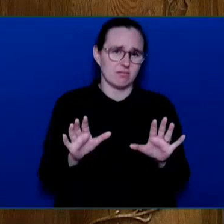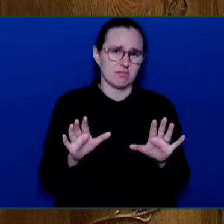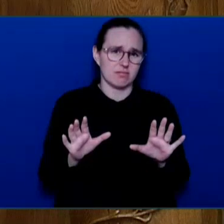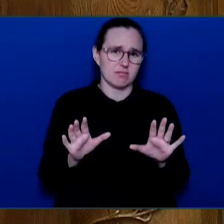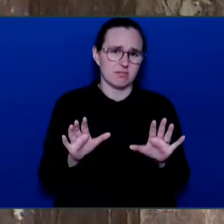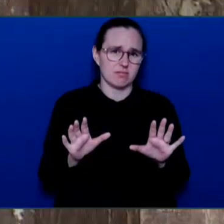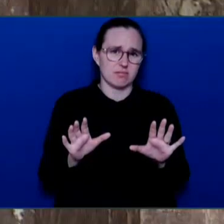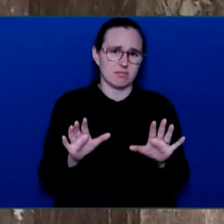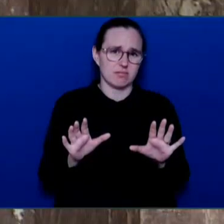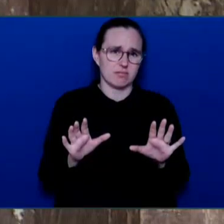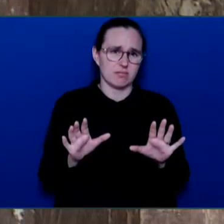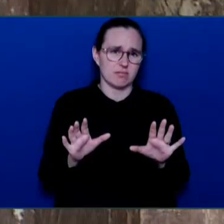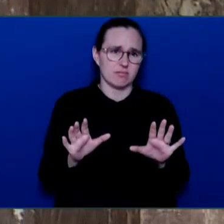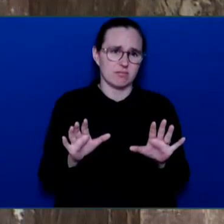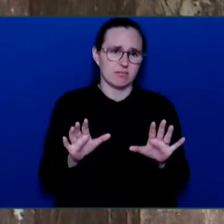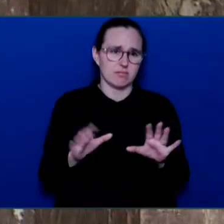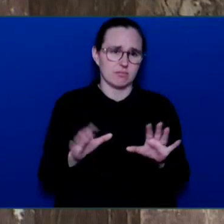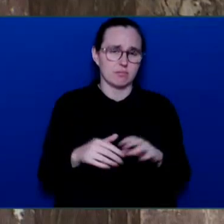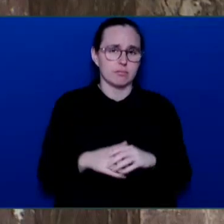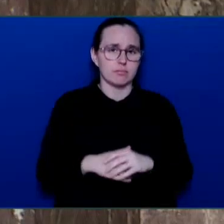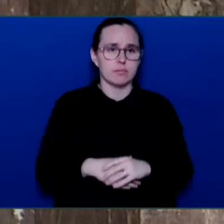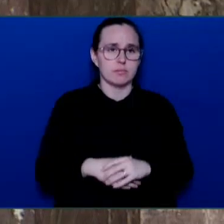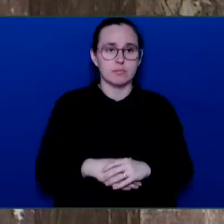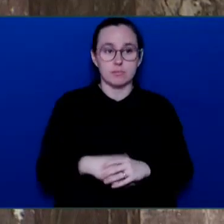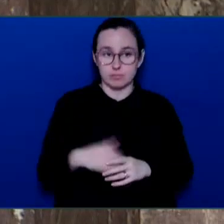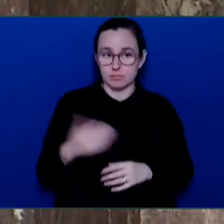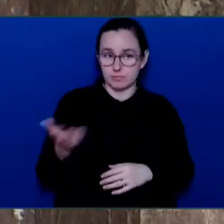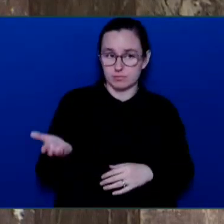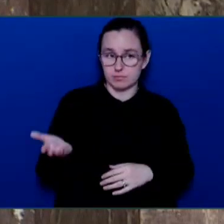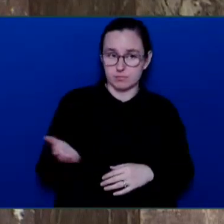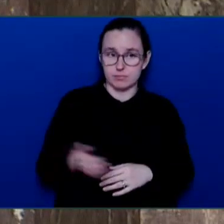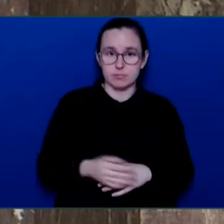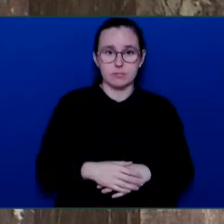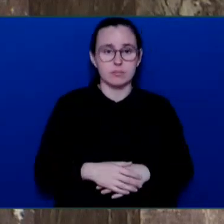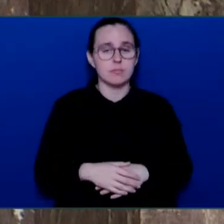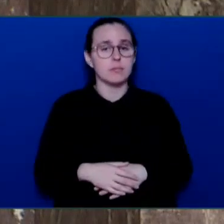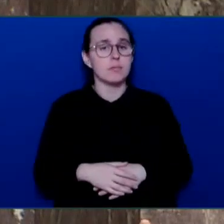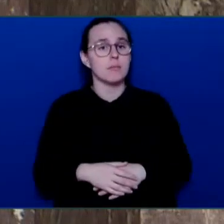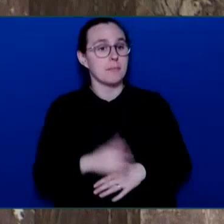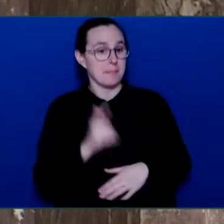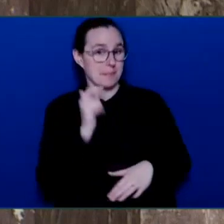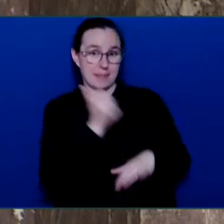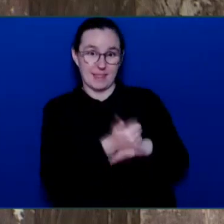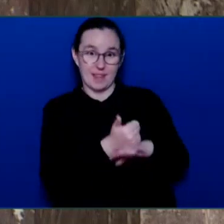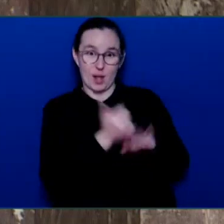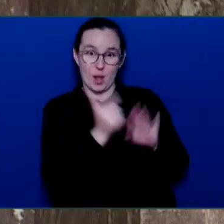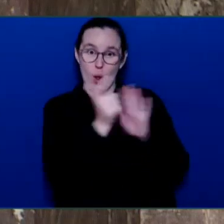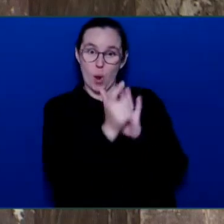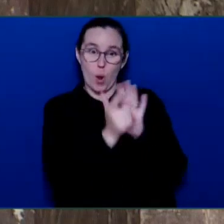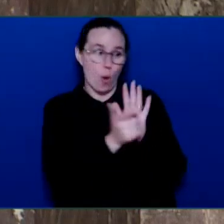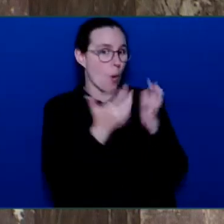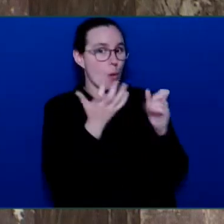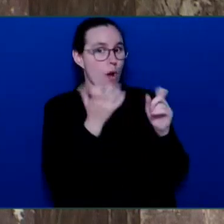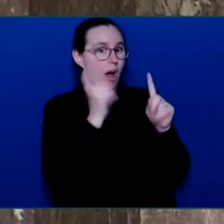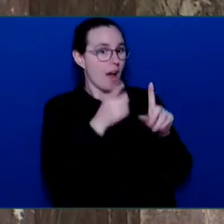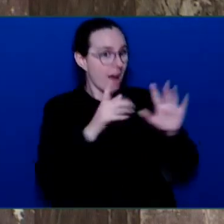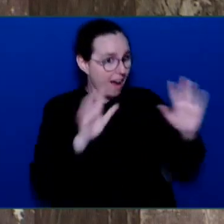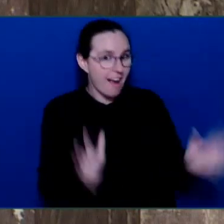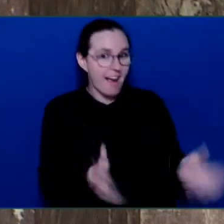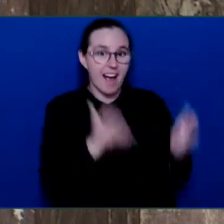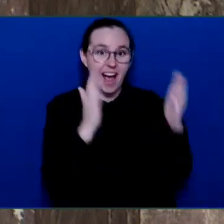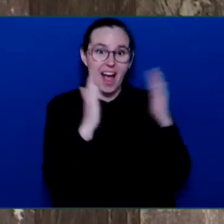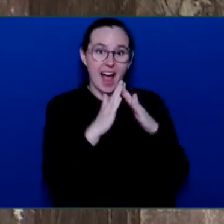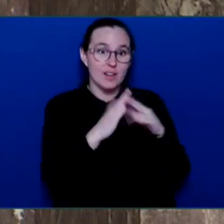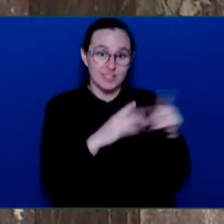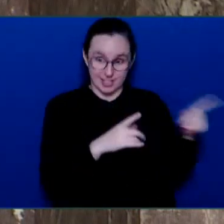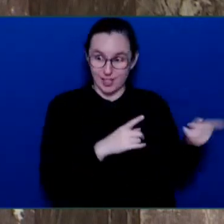Please we bring in legislation to get more housing back in the housing market. They support it. The BC Conservatives go the other way. Then they switch